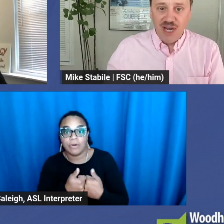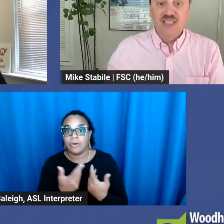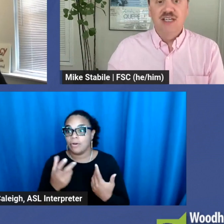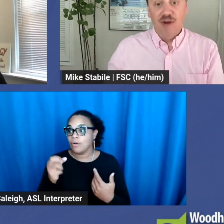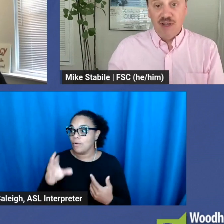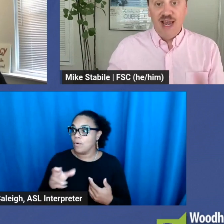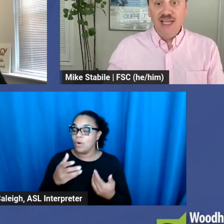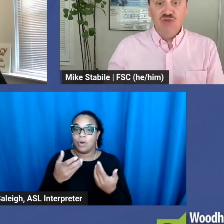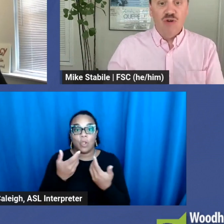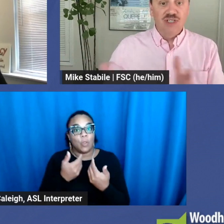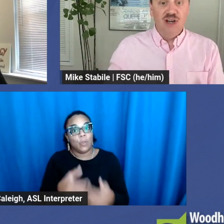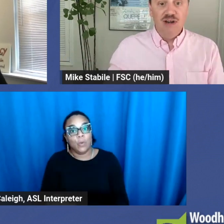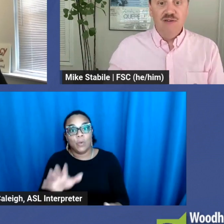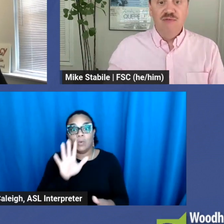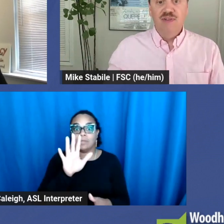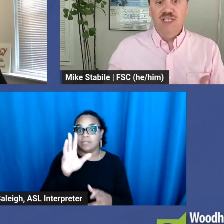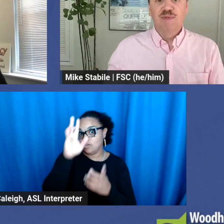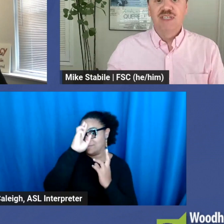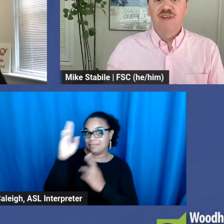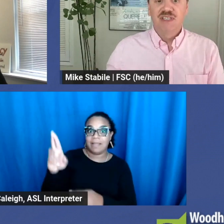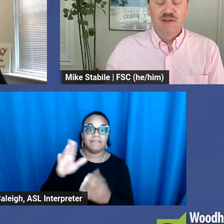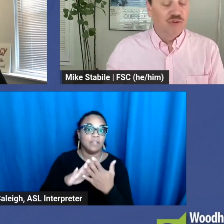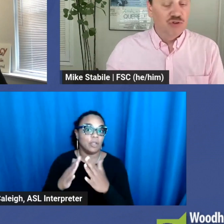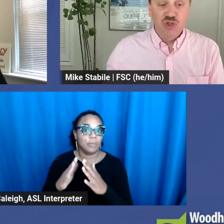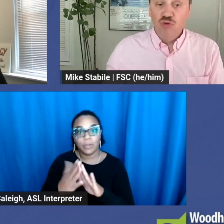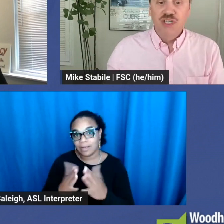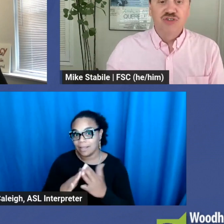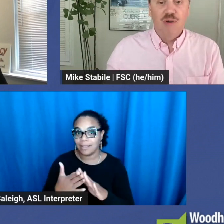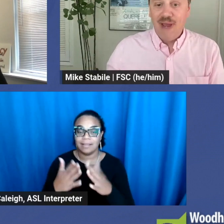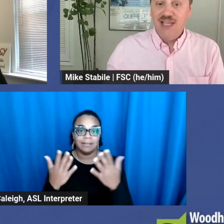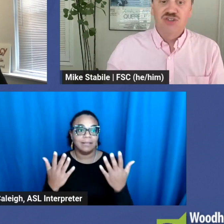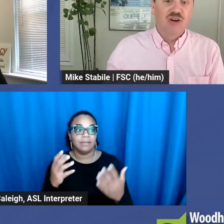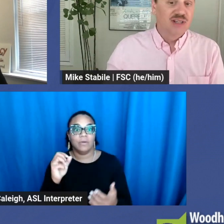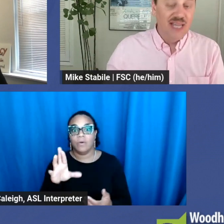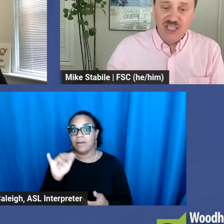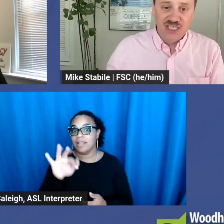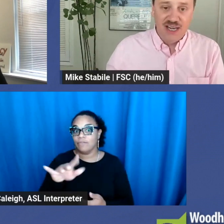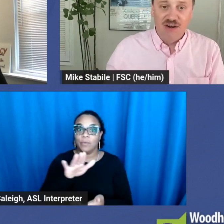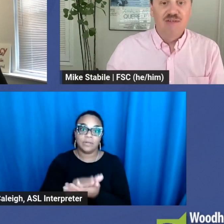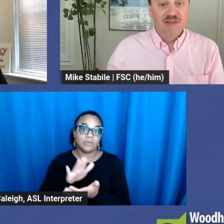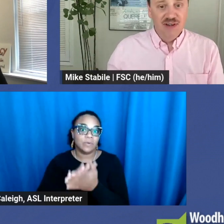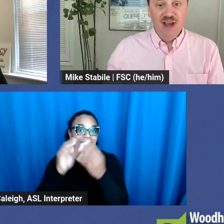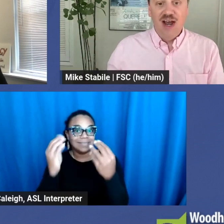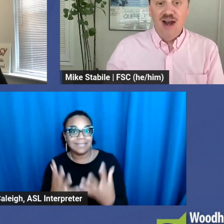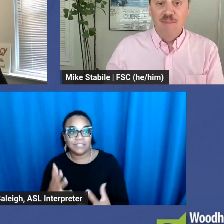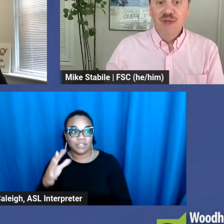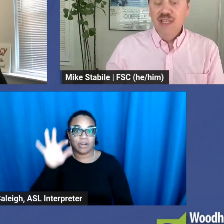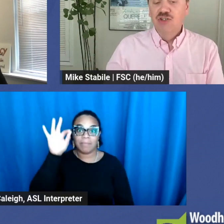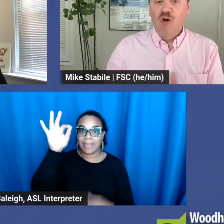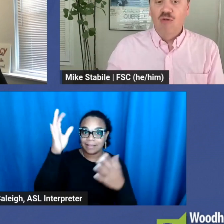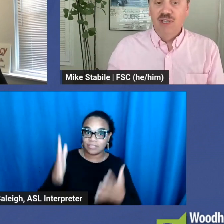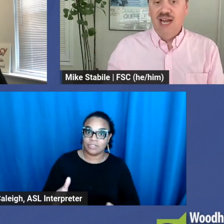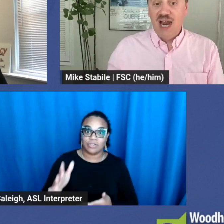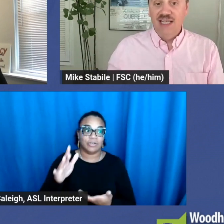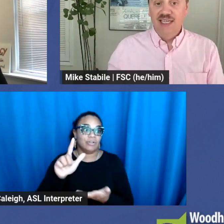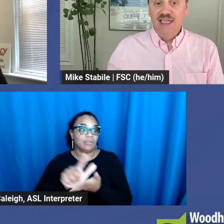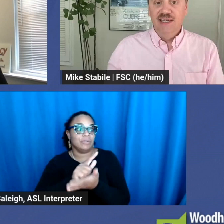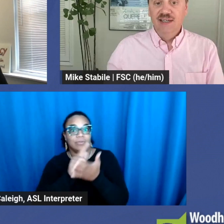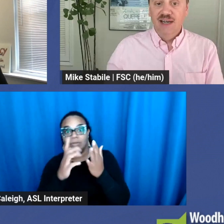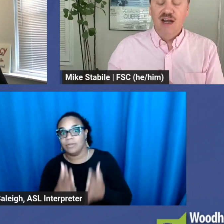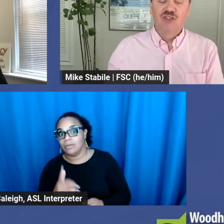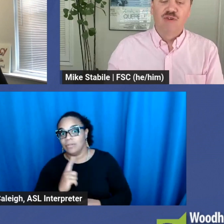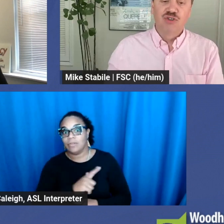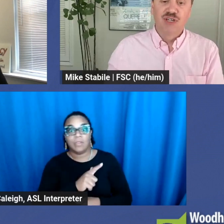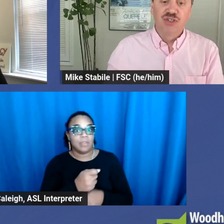cost you custody, right? Any sort of the specifics, if you're a school teacher, a pastor, a legislator, these are all really